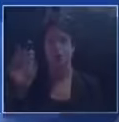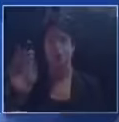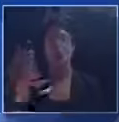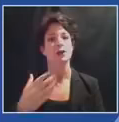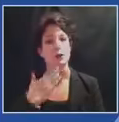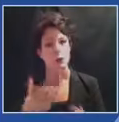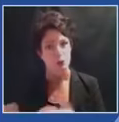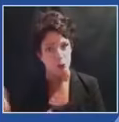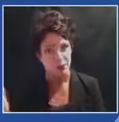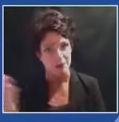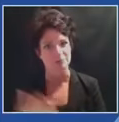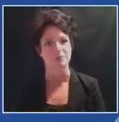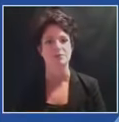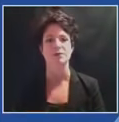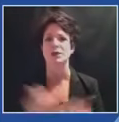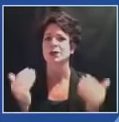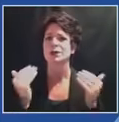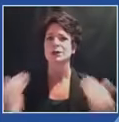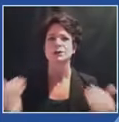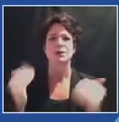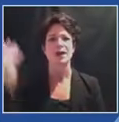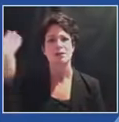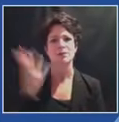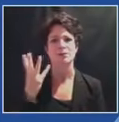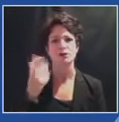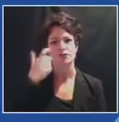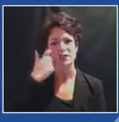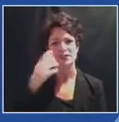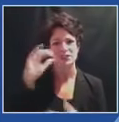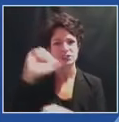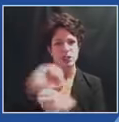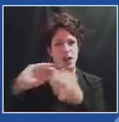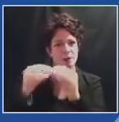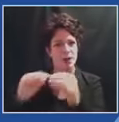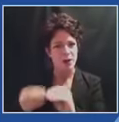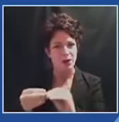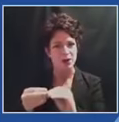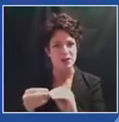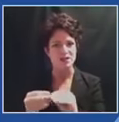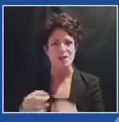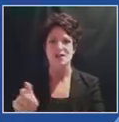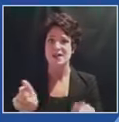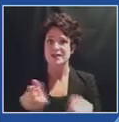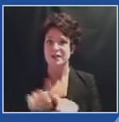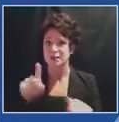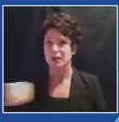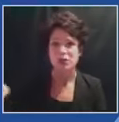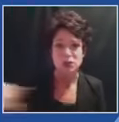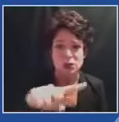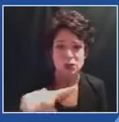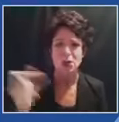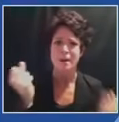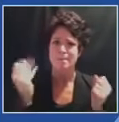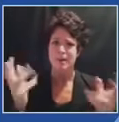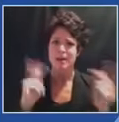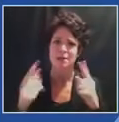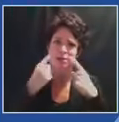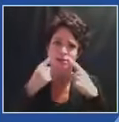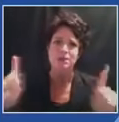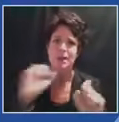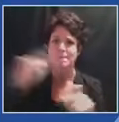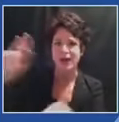Good morning. Today we learned the latest job numbers. Like every American, I'm happy that millions of American workers are back on